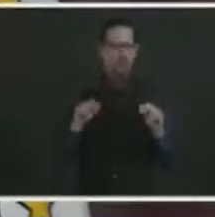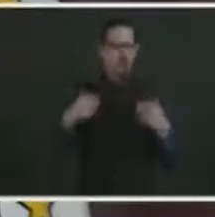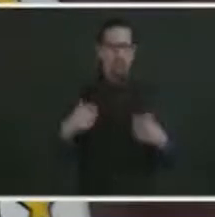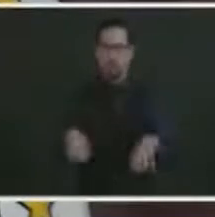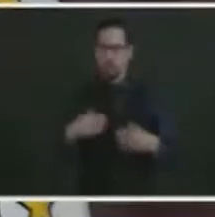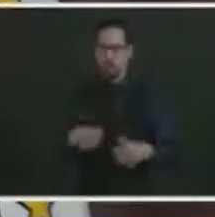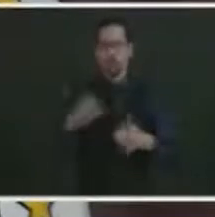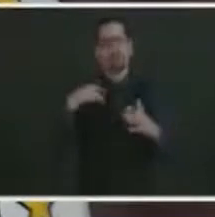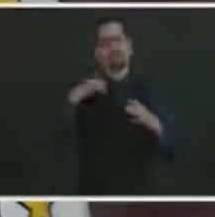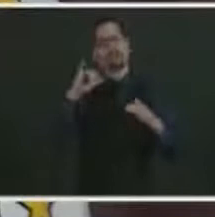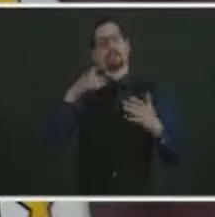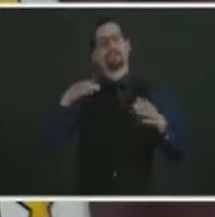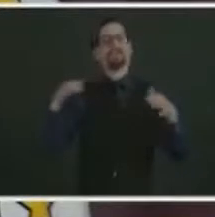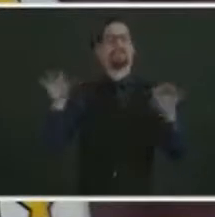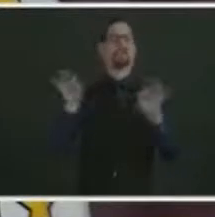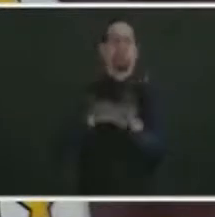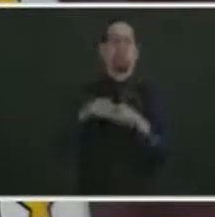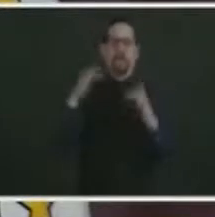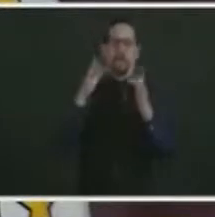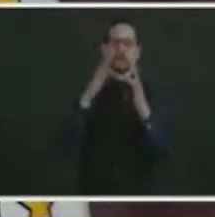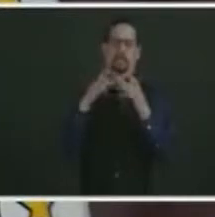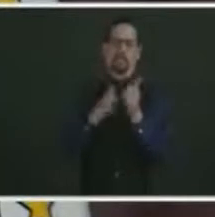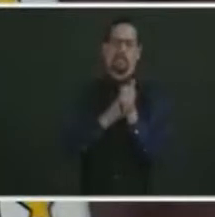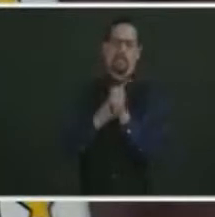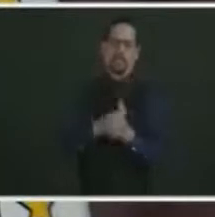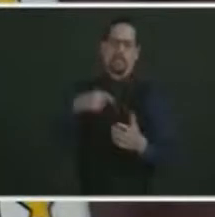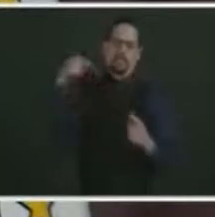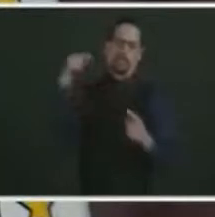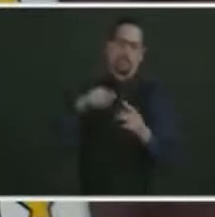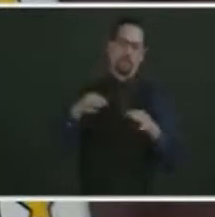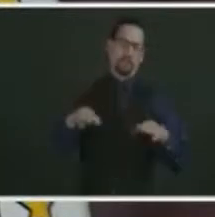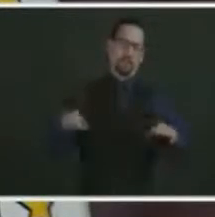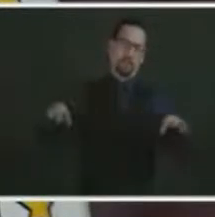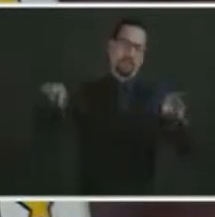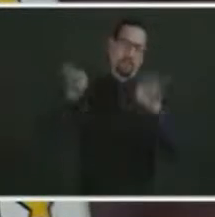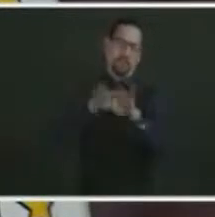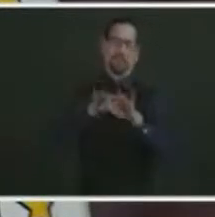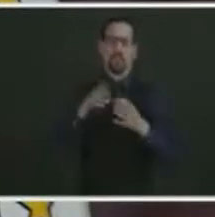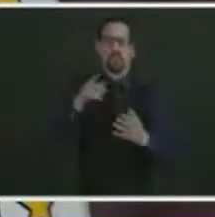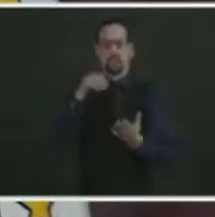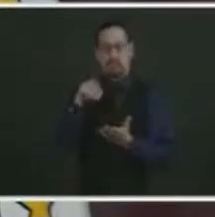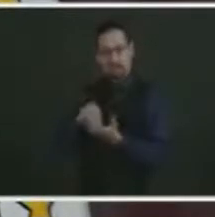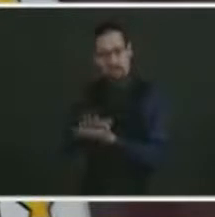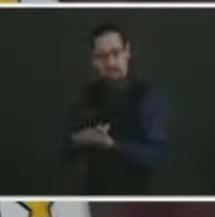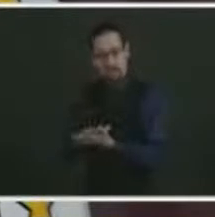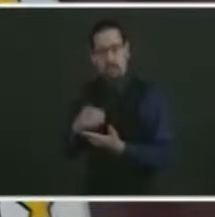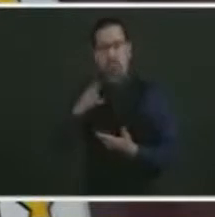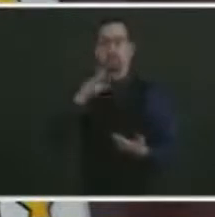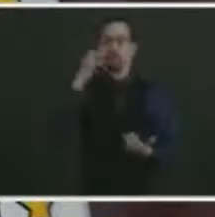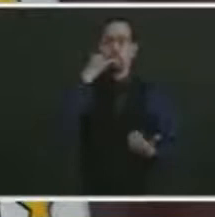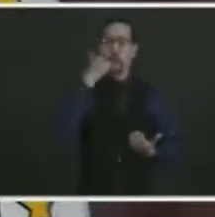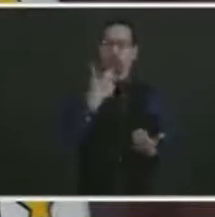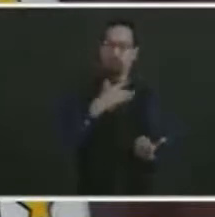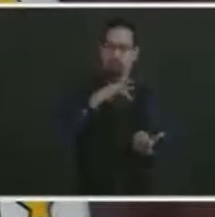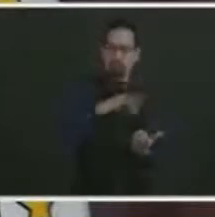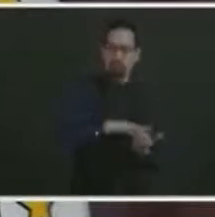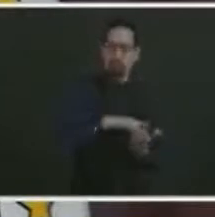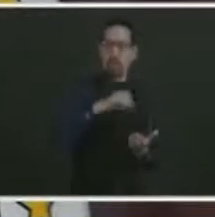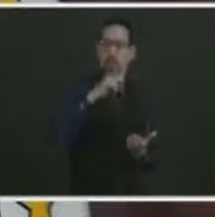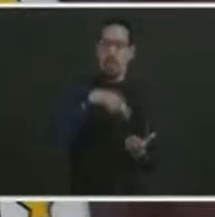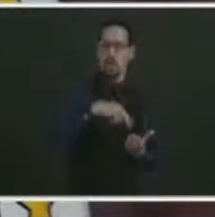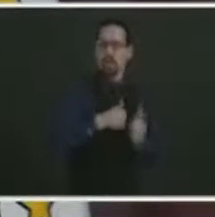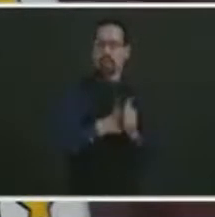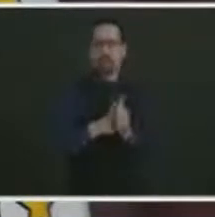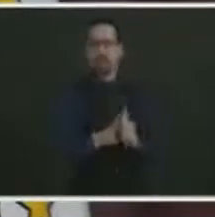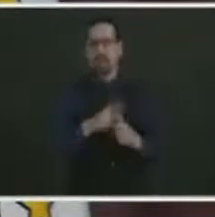the contact tracing is about as important as anything we're going to do, because it will allow us to catch outbreaks before they